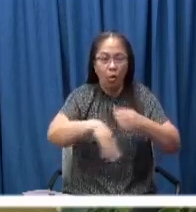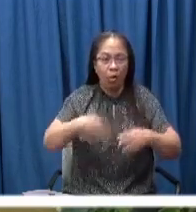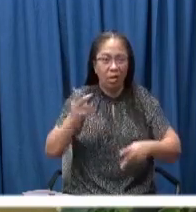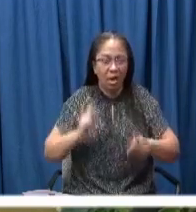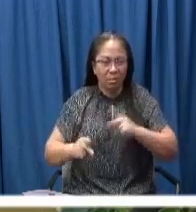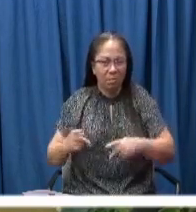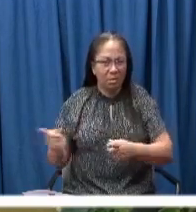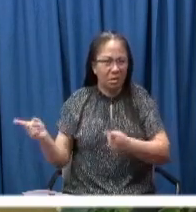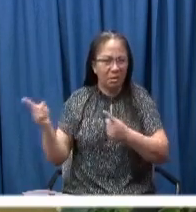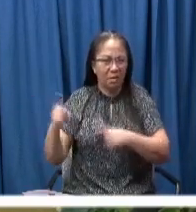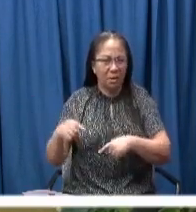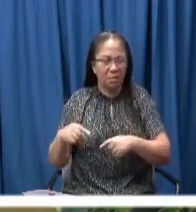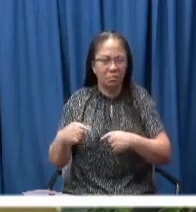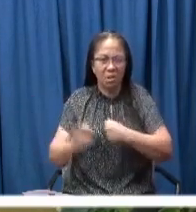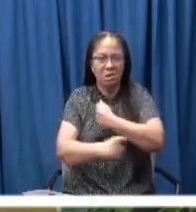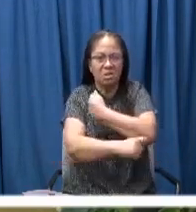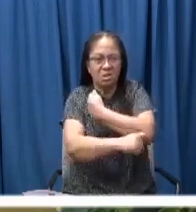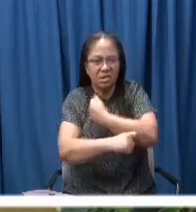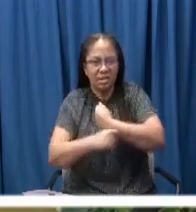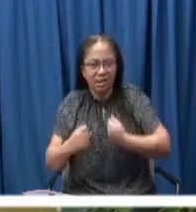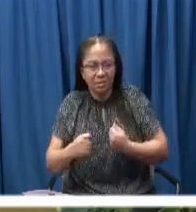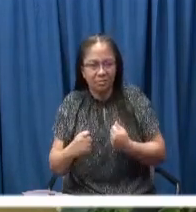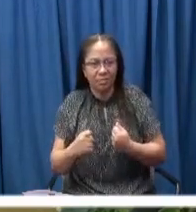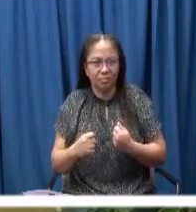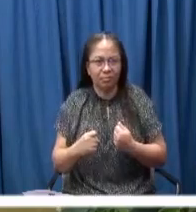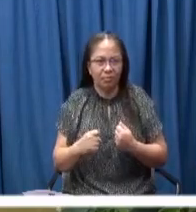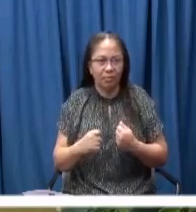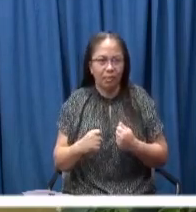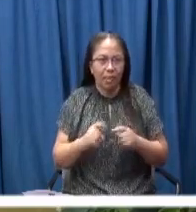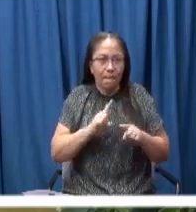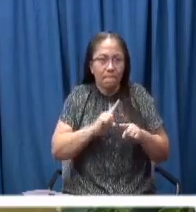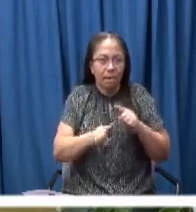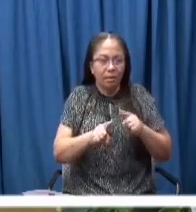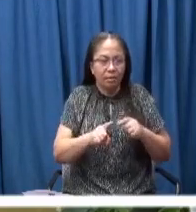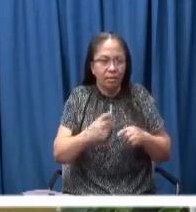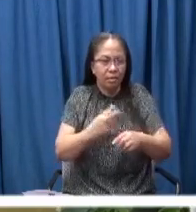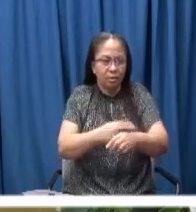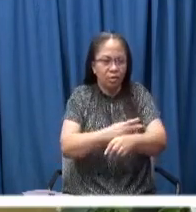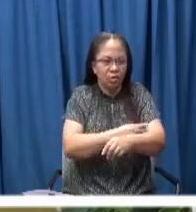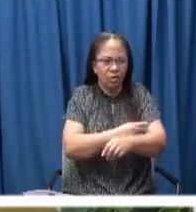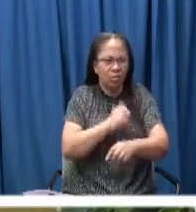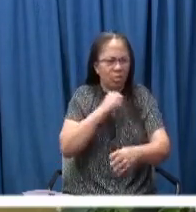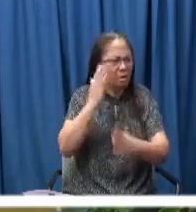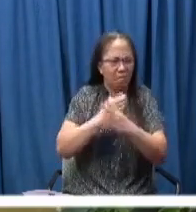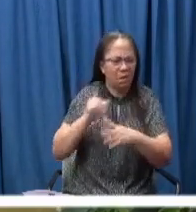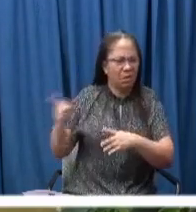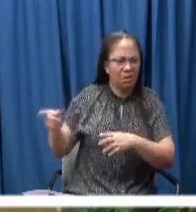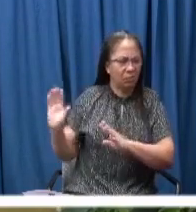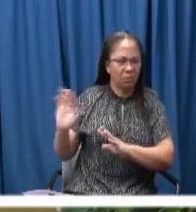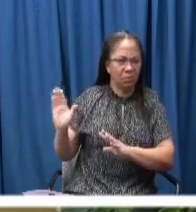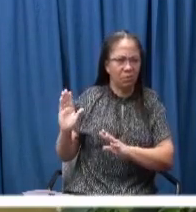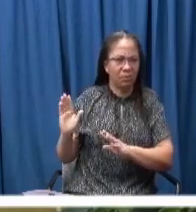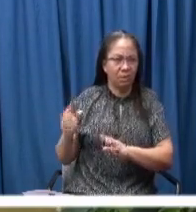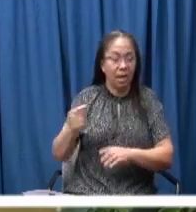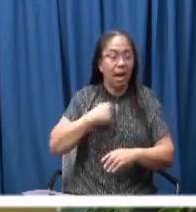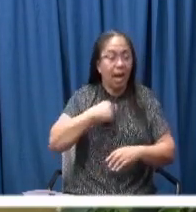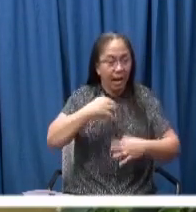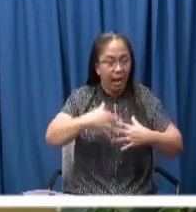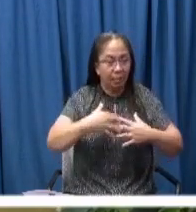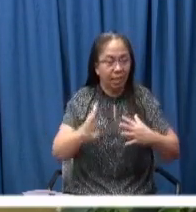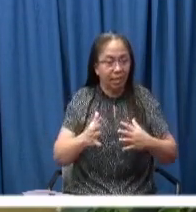have come are thieves and brigands, but the sheep took no notice of them. I am the